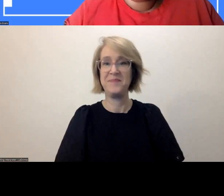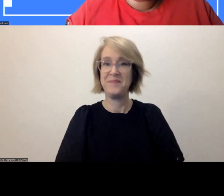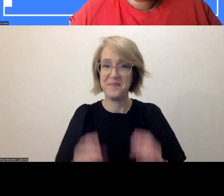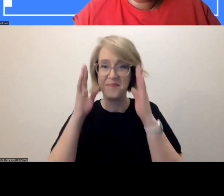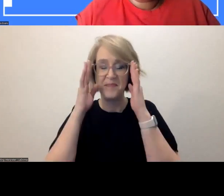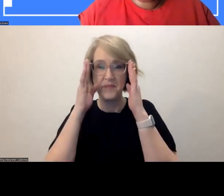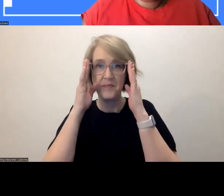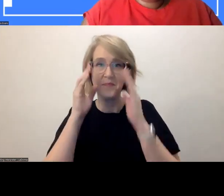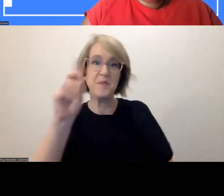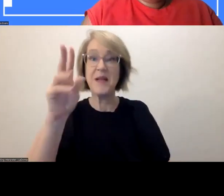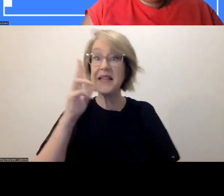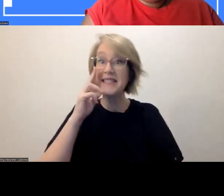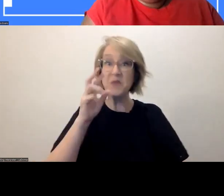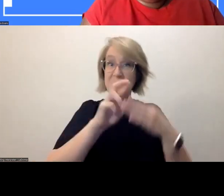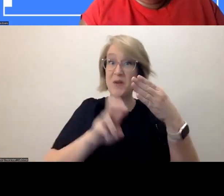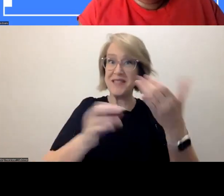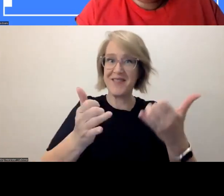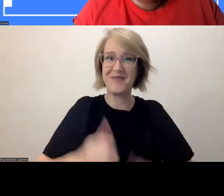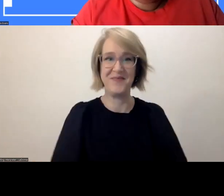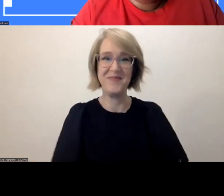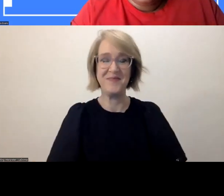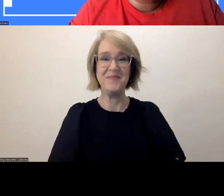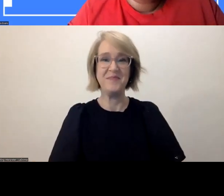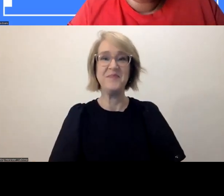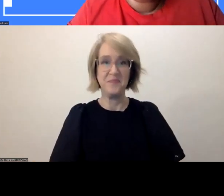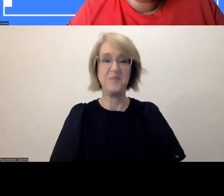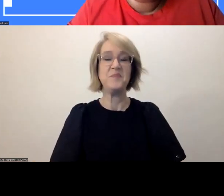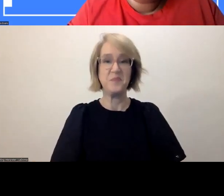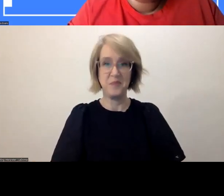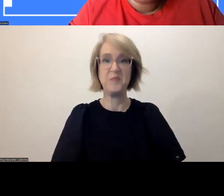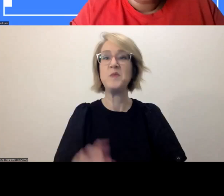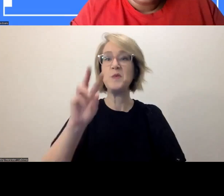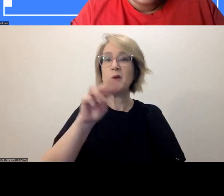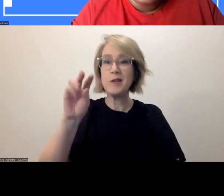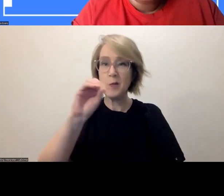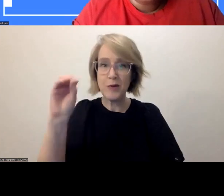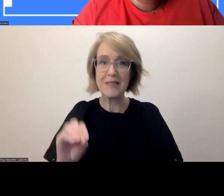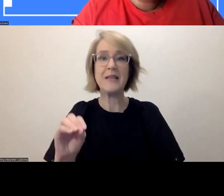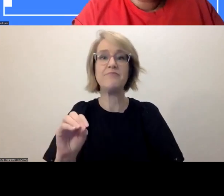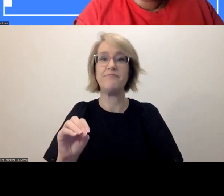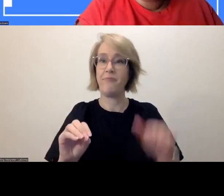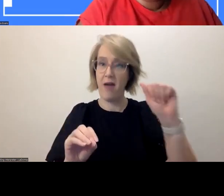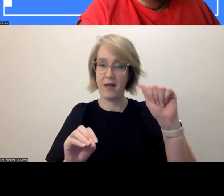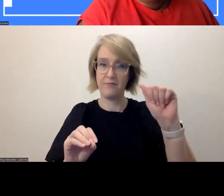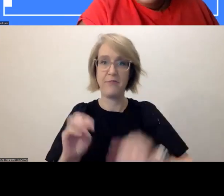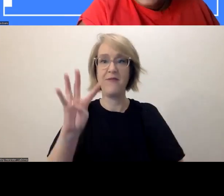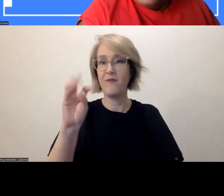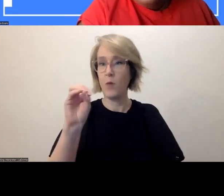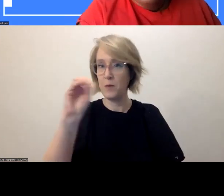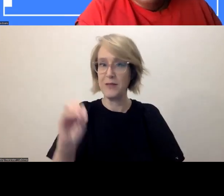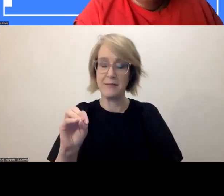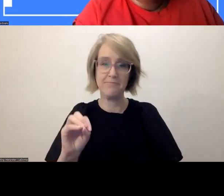And we will see those results. Okay, so we have 22% saying A, 40%